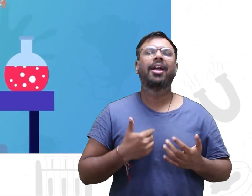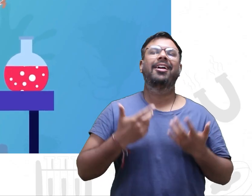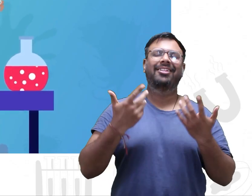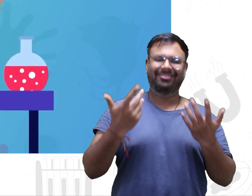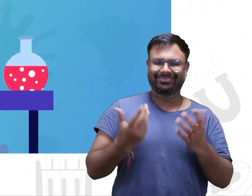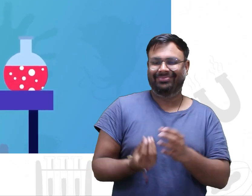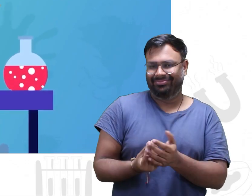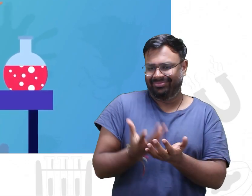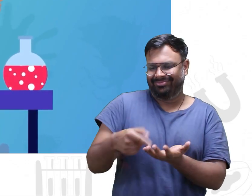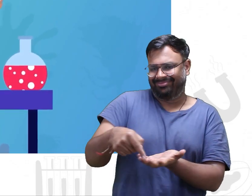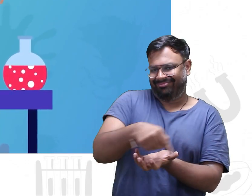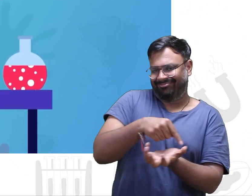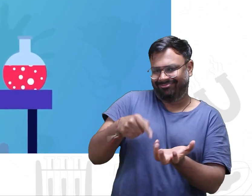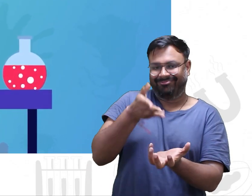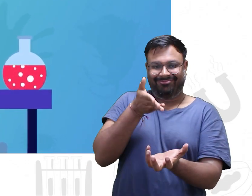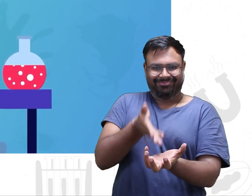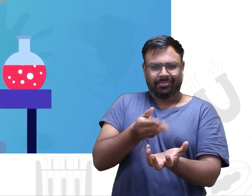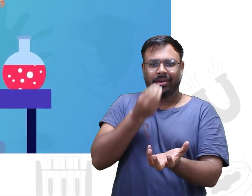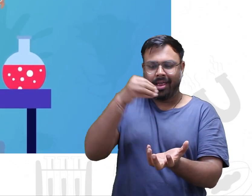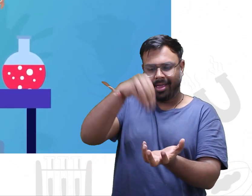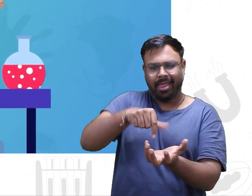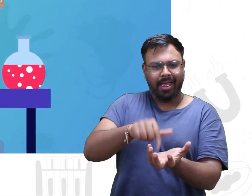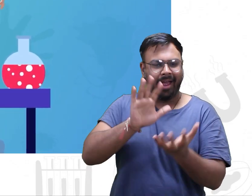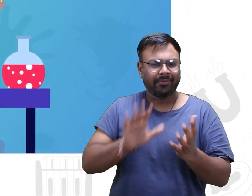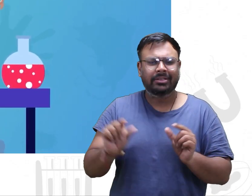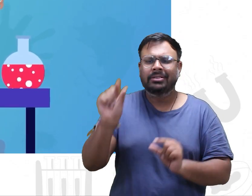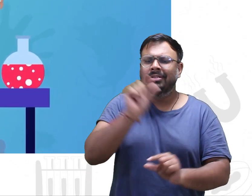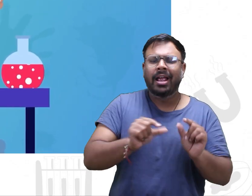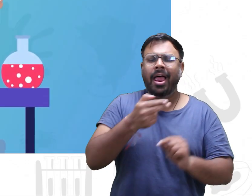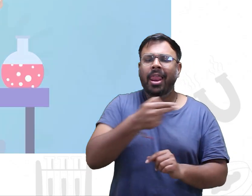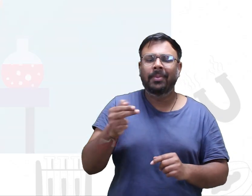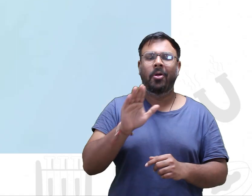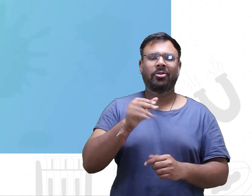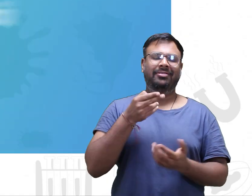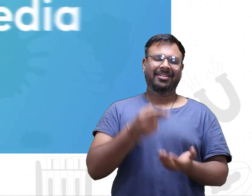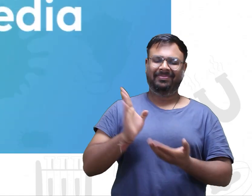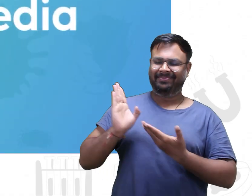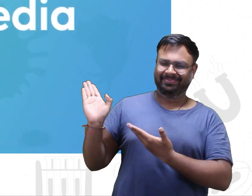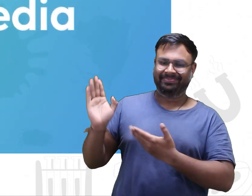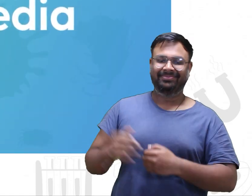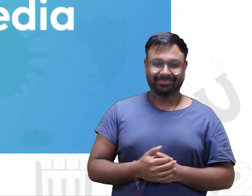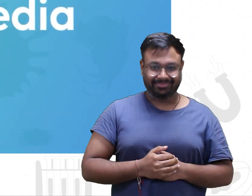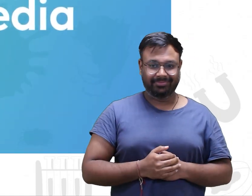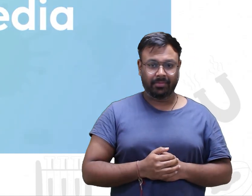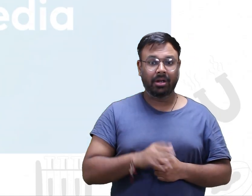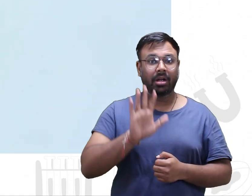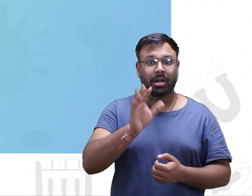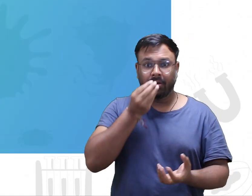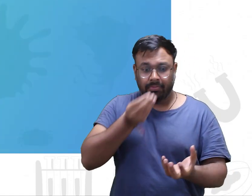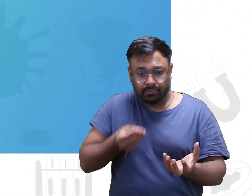on. Scientists like me grow microbes on special media that contain food for them. These are called growth